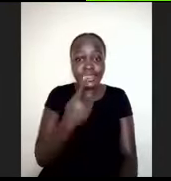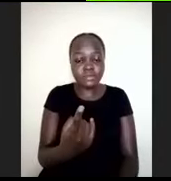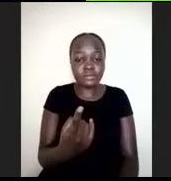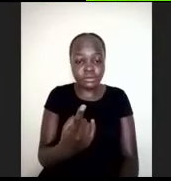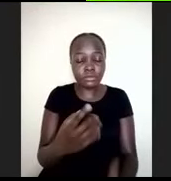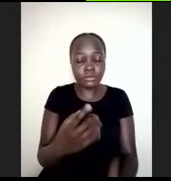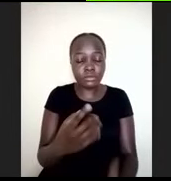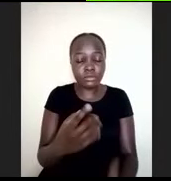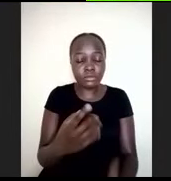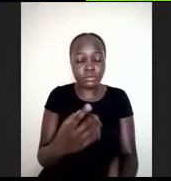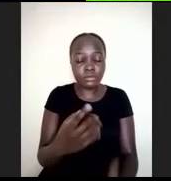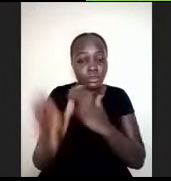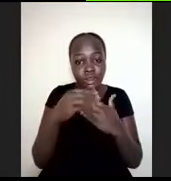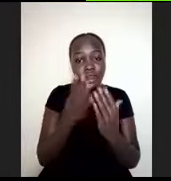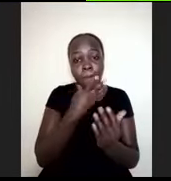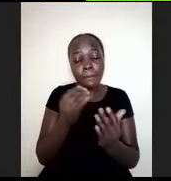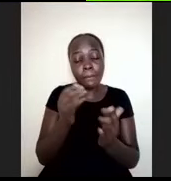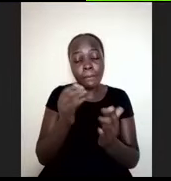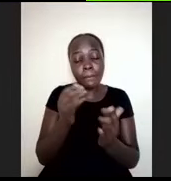this reason,